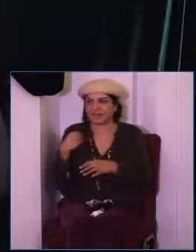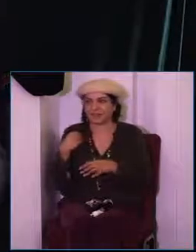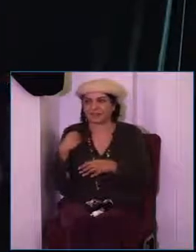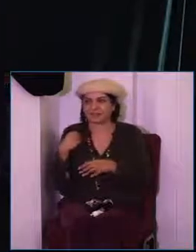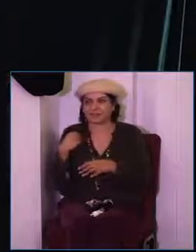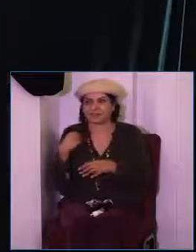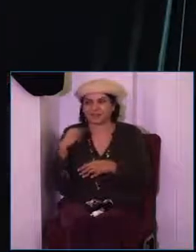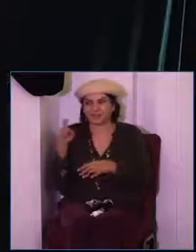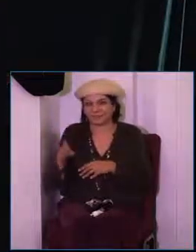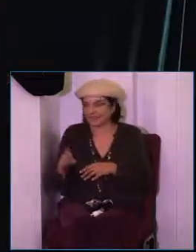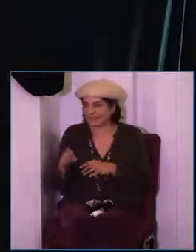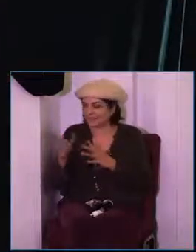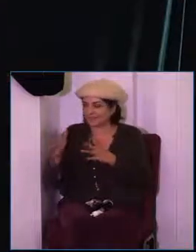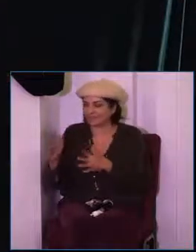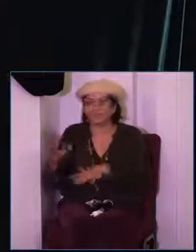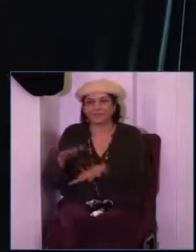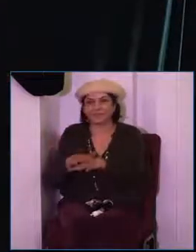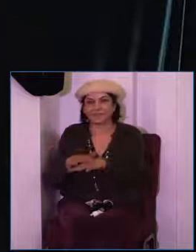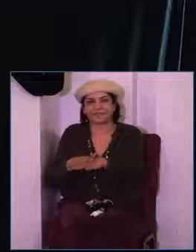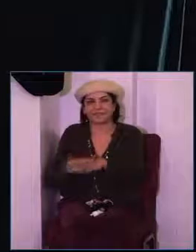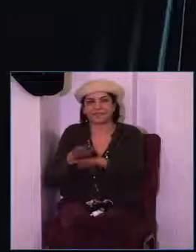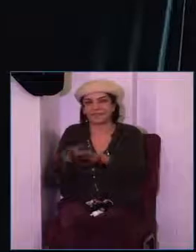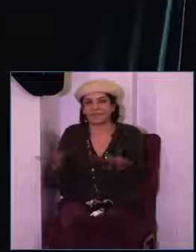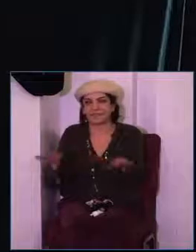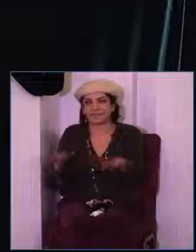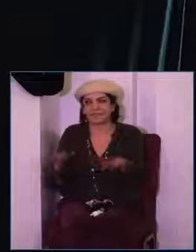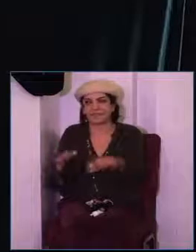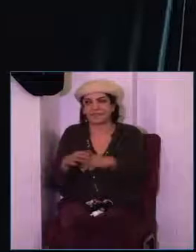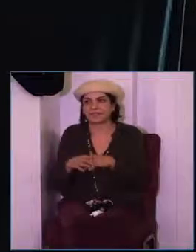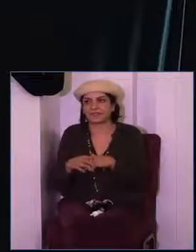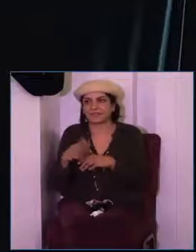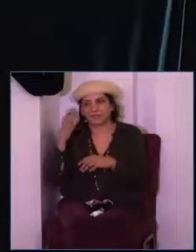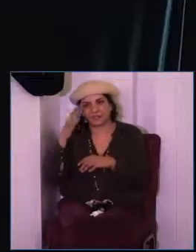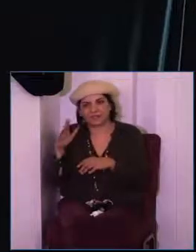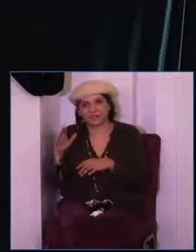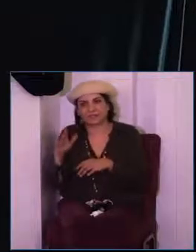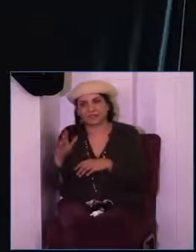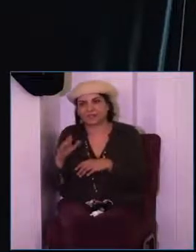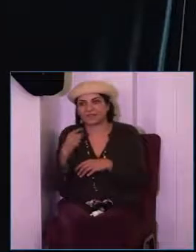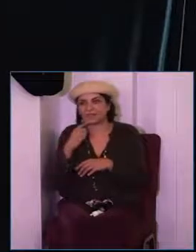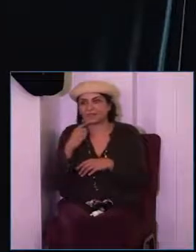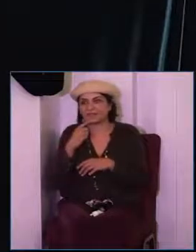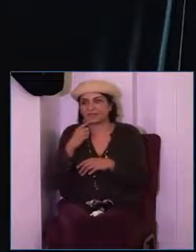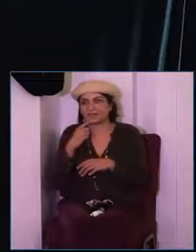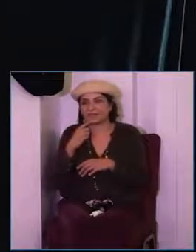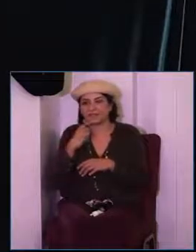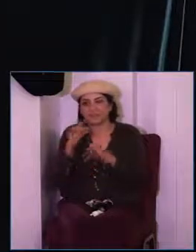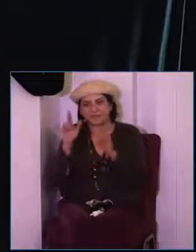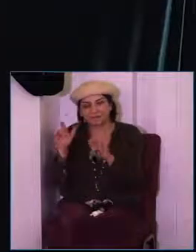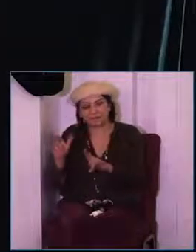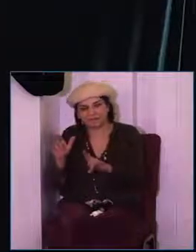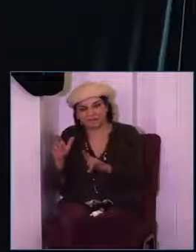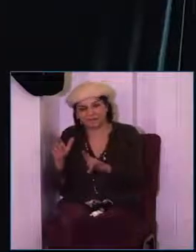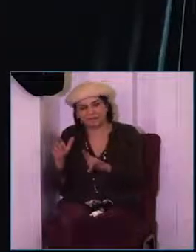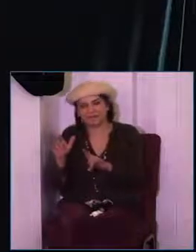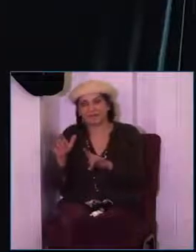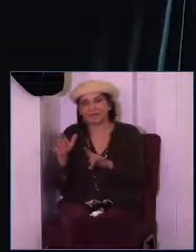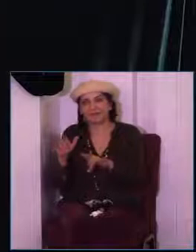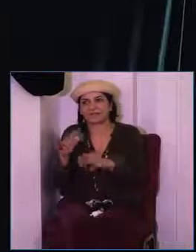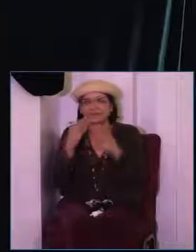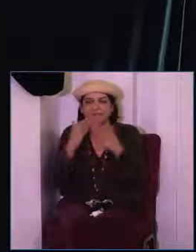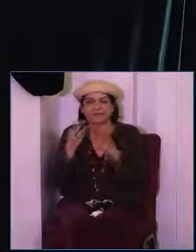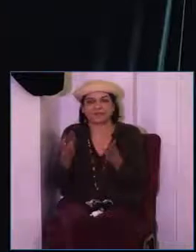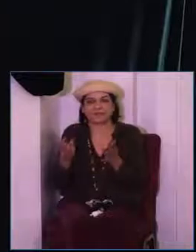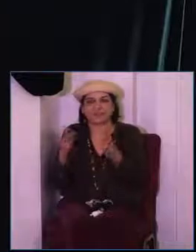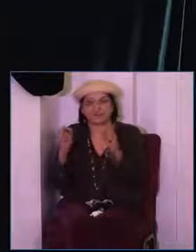watch what's going on. We love you, Derek. I don't know if you can hear them, Derek. They're saying they love you. We're really glad to see you. Thank you for getting up so early